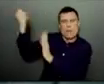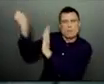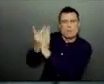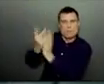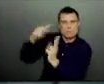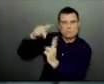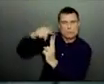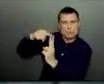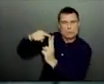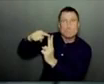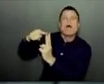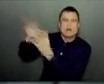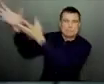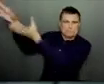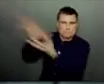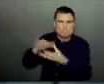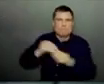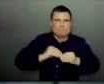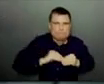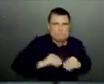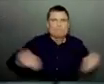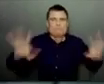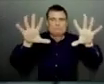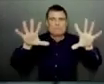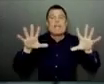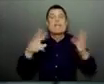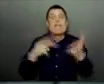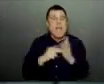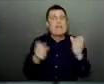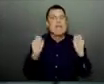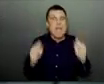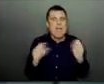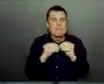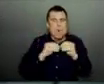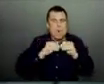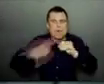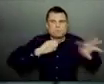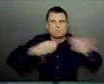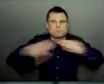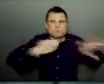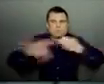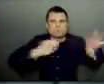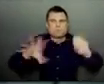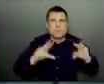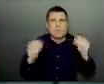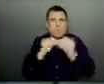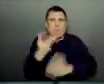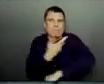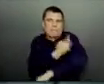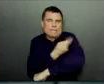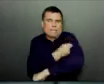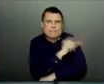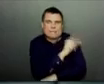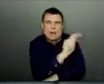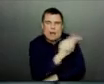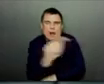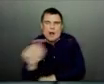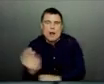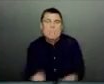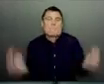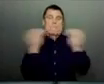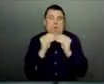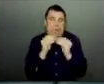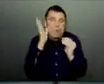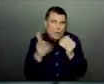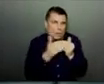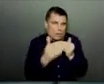expand immunizations even further. And on a very positive note, we've had the first immunizations in some of our more